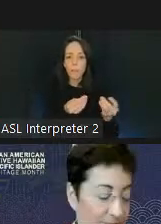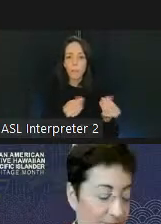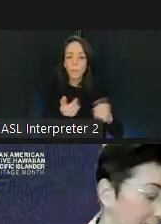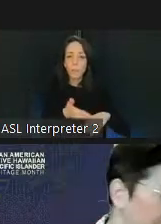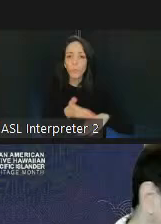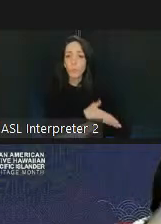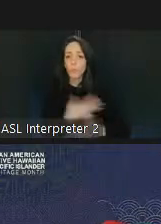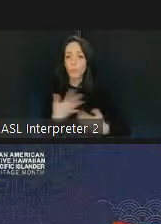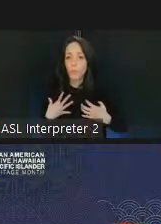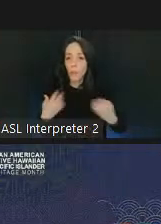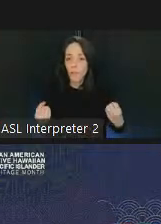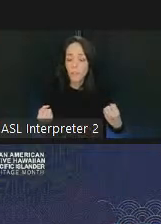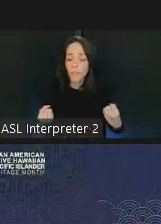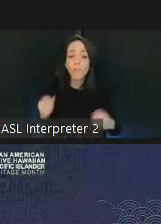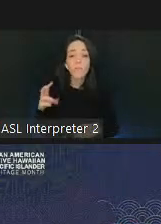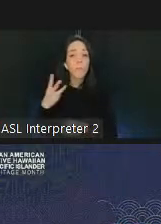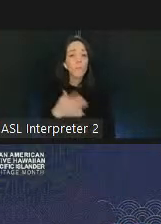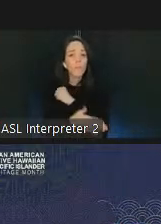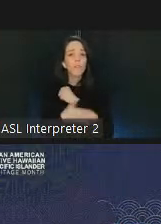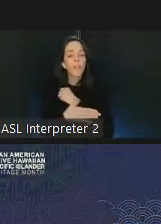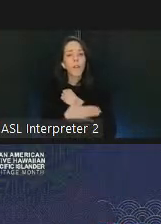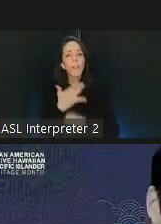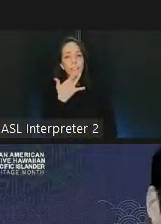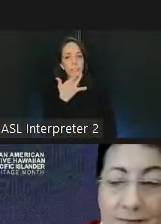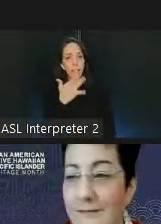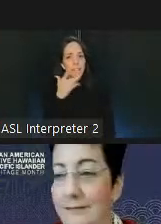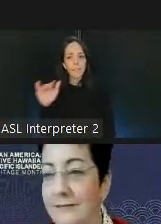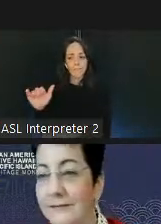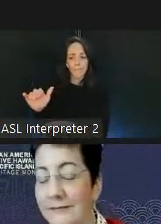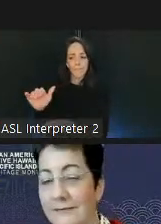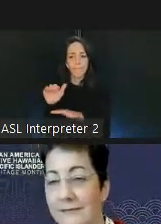Washington County is fortunate to have received